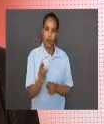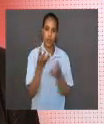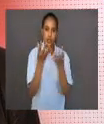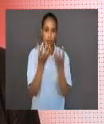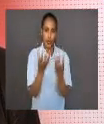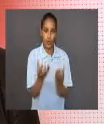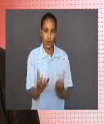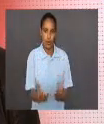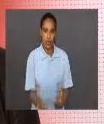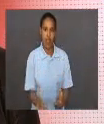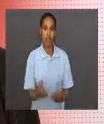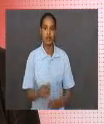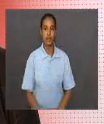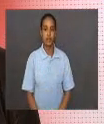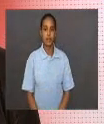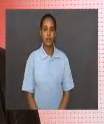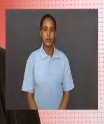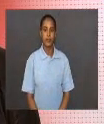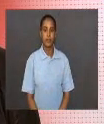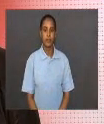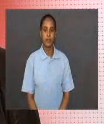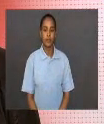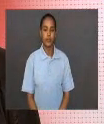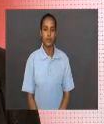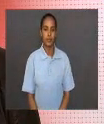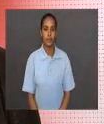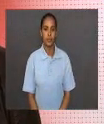or slow down.